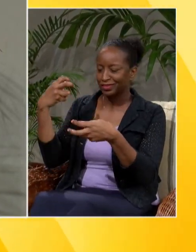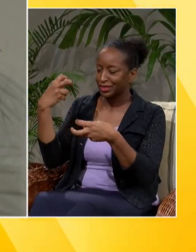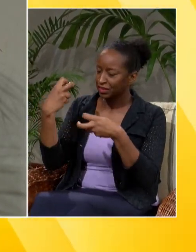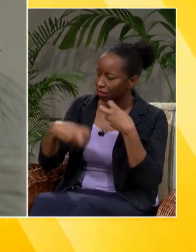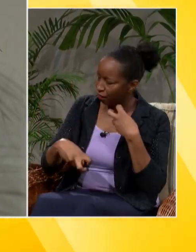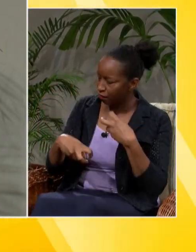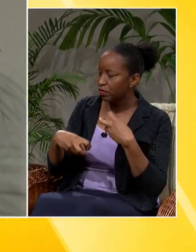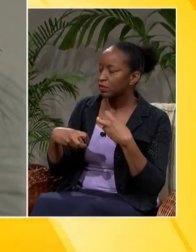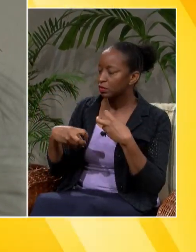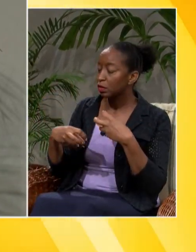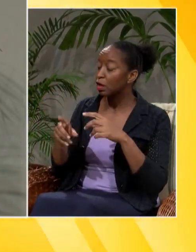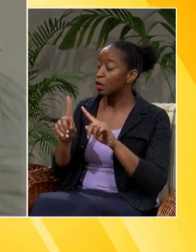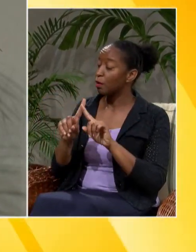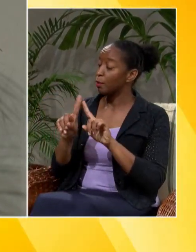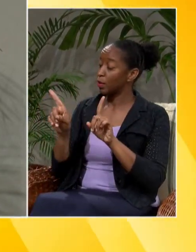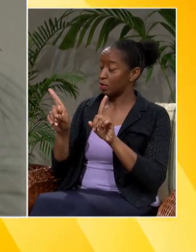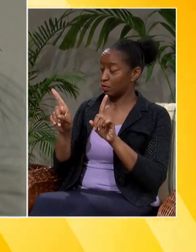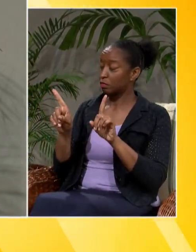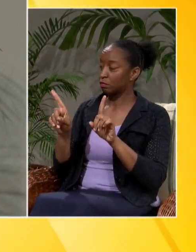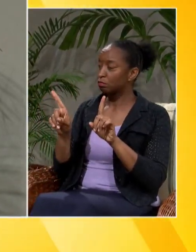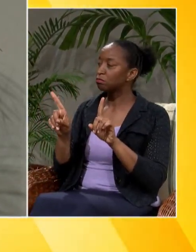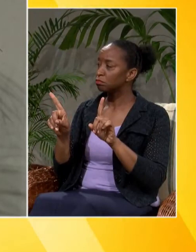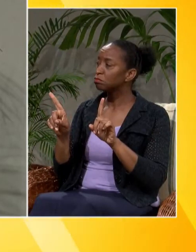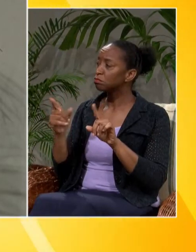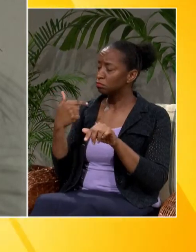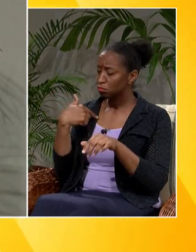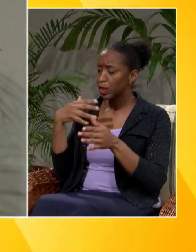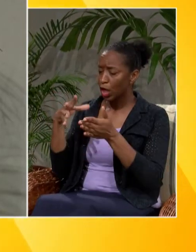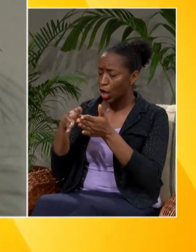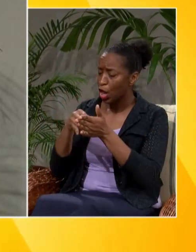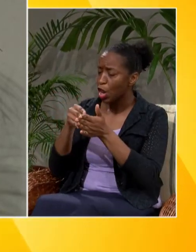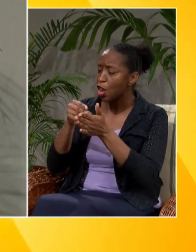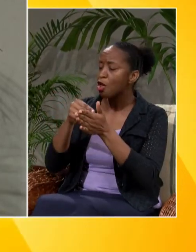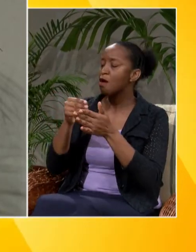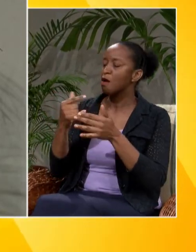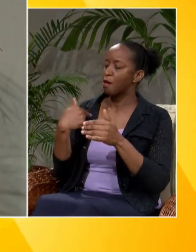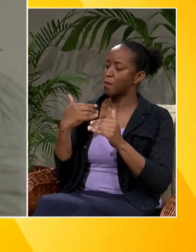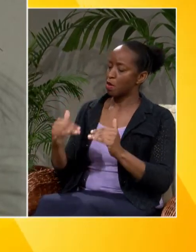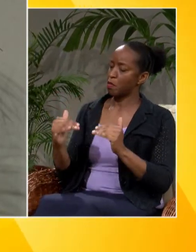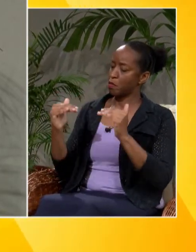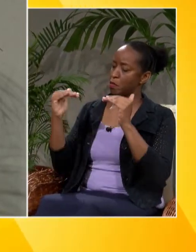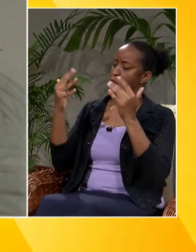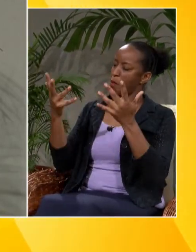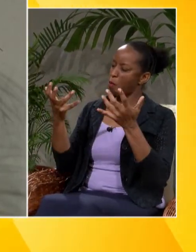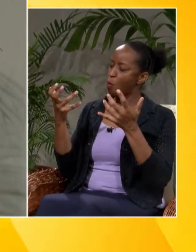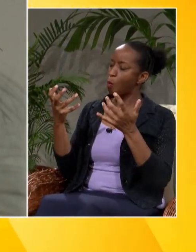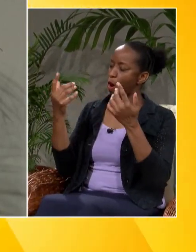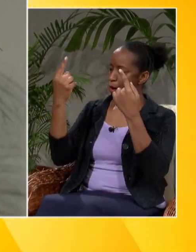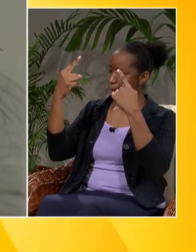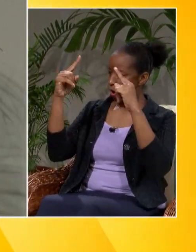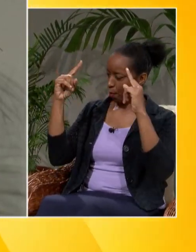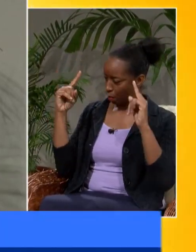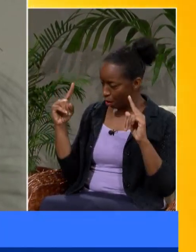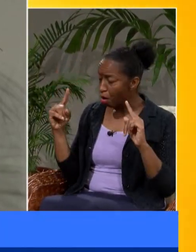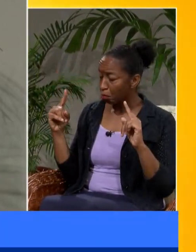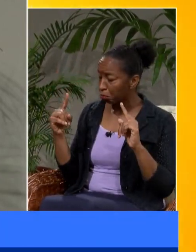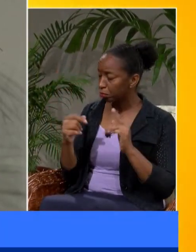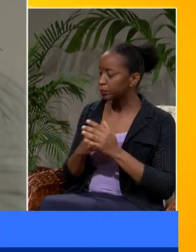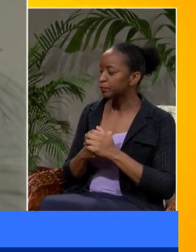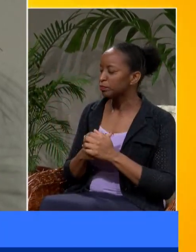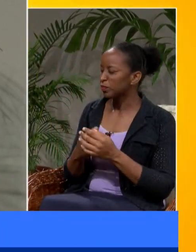in it all, I was able to achieve the many things that I needed to achieve. But today's